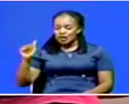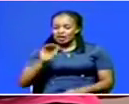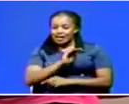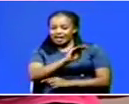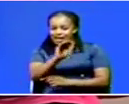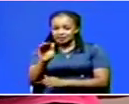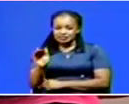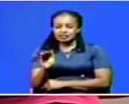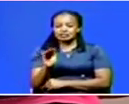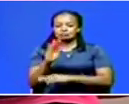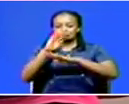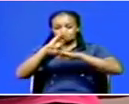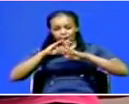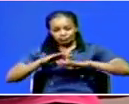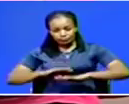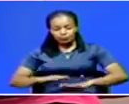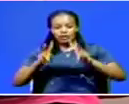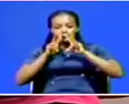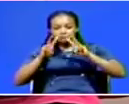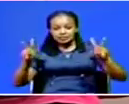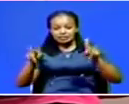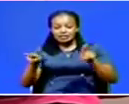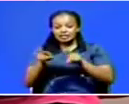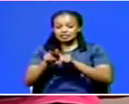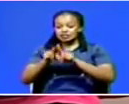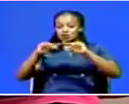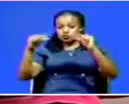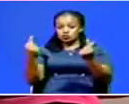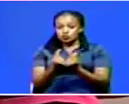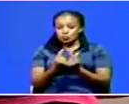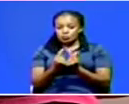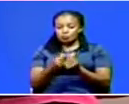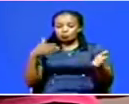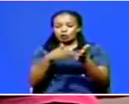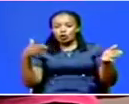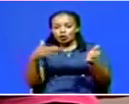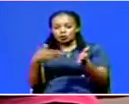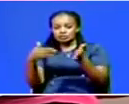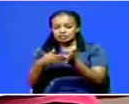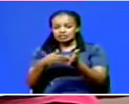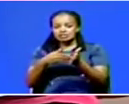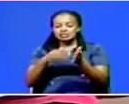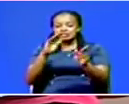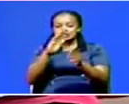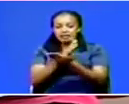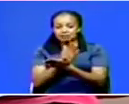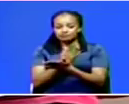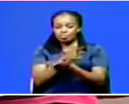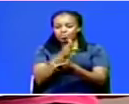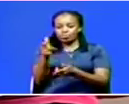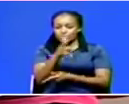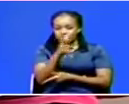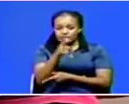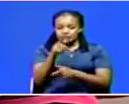leaders moments after a group of youth disrupted a press conference by Dr. William Ruto's allies in Mombasa. Our